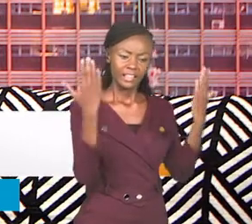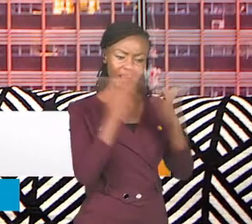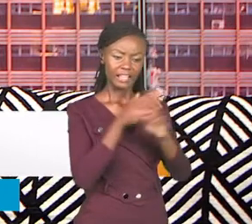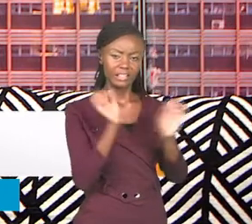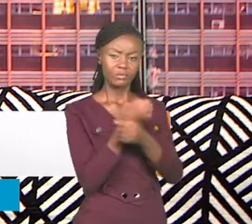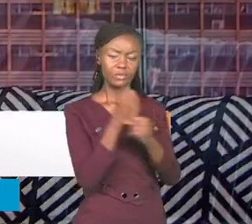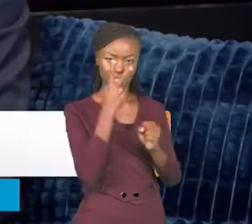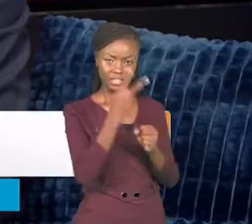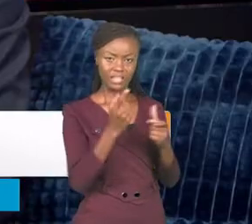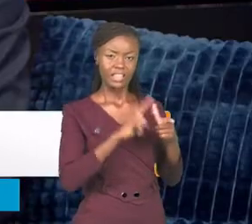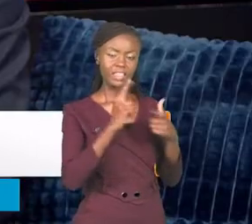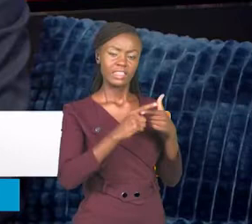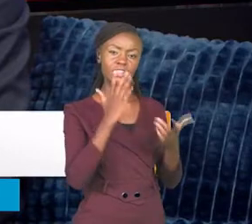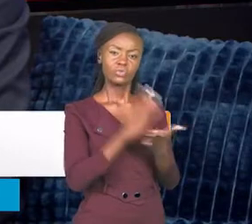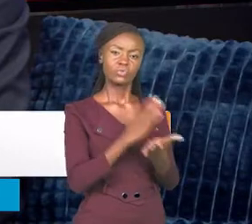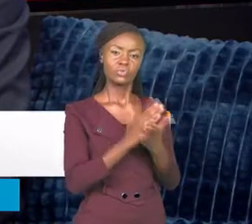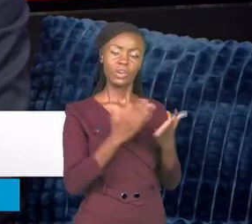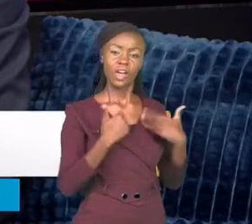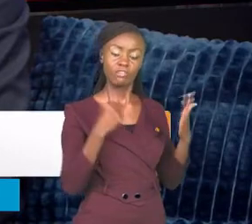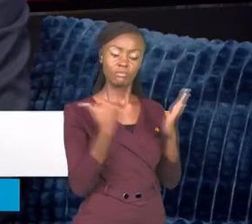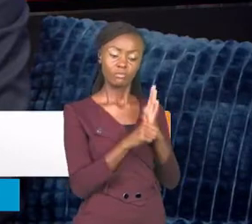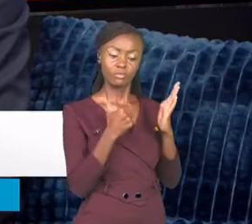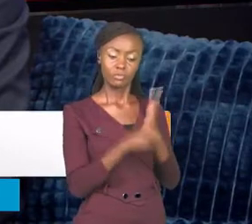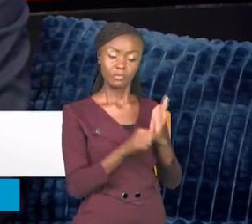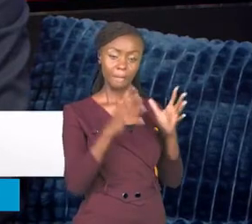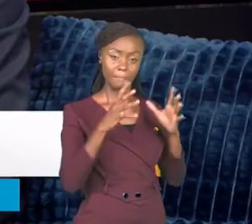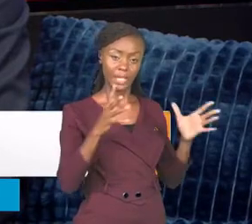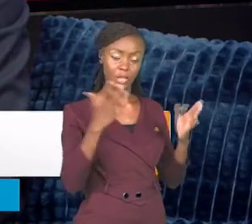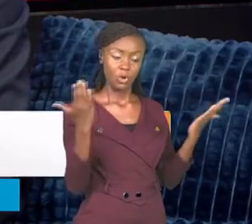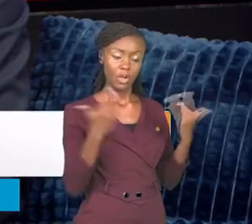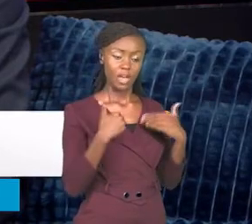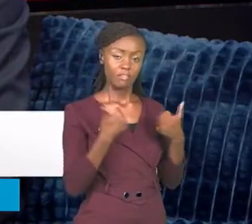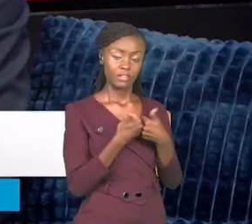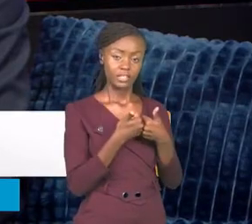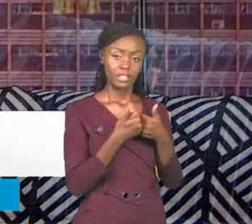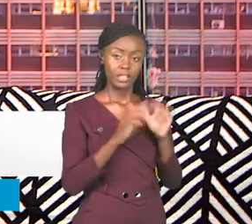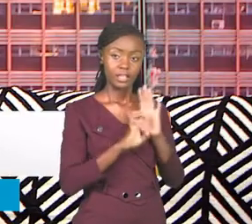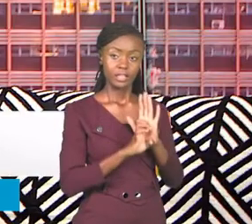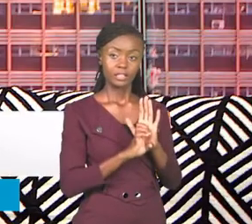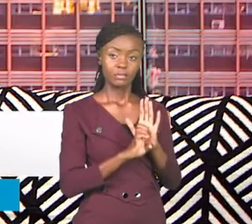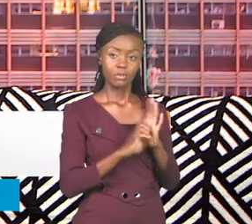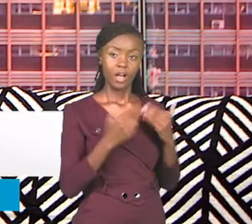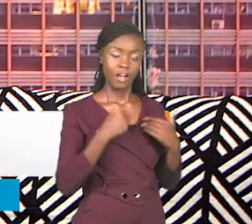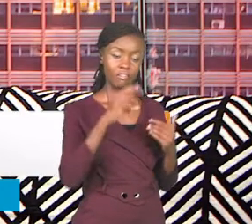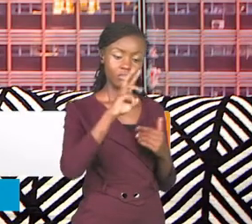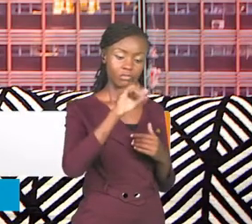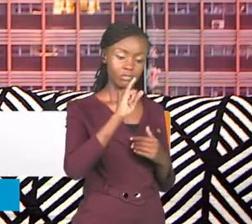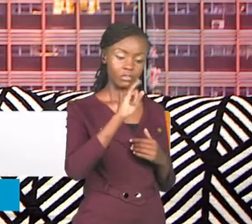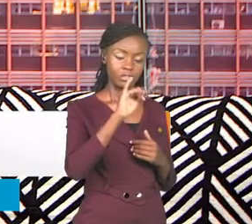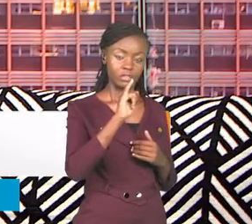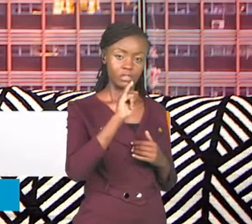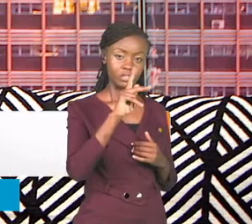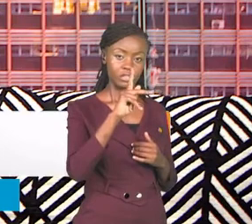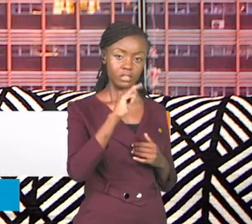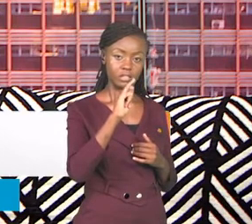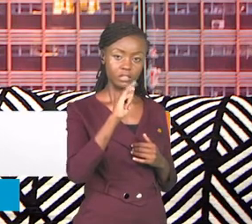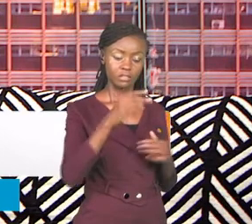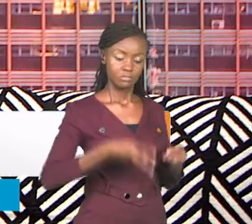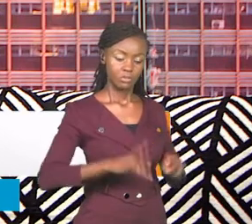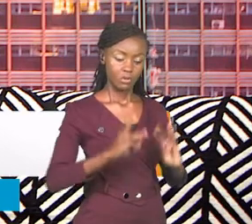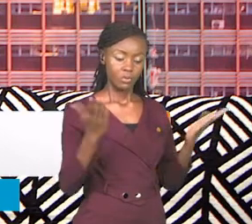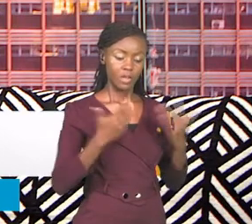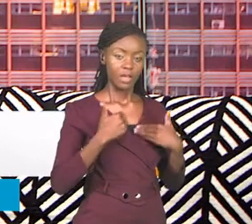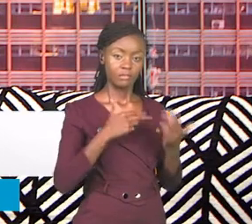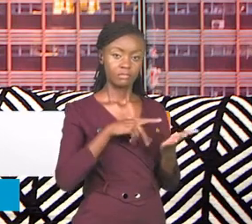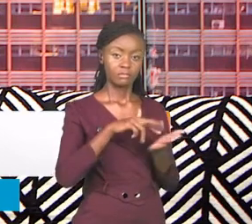them. That is how they're ending up being knocked. Okay. I'll give a case of Waiyakiwe, for example, where we have a majority of these